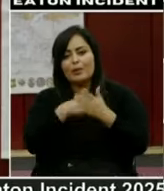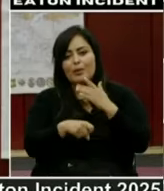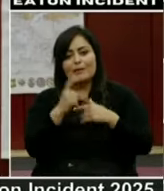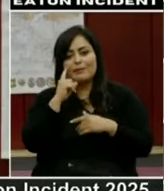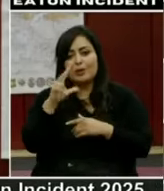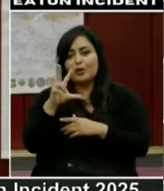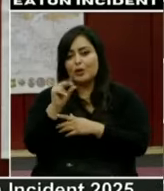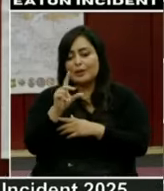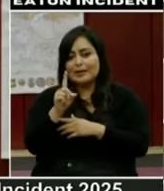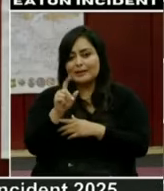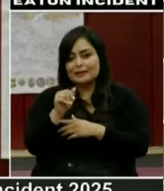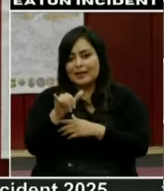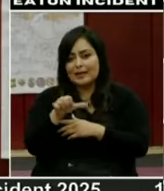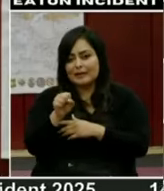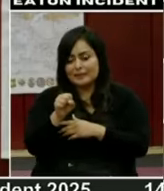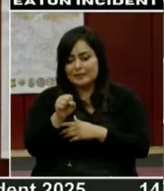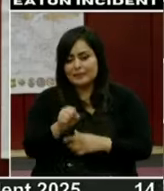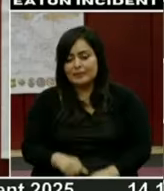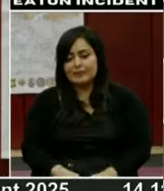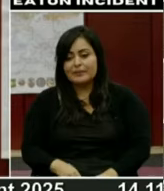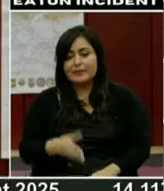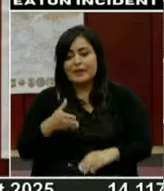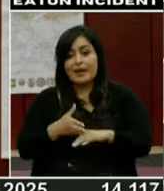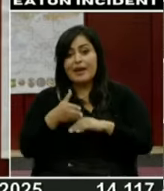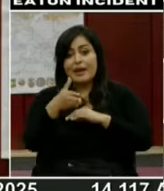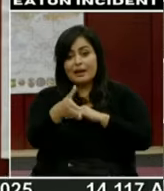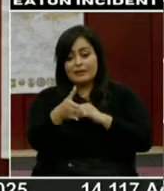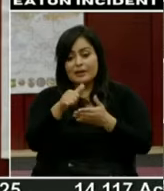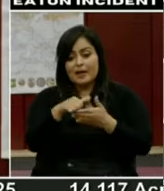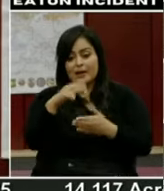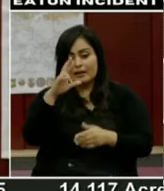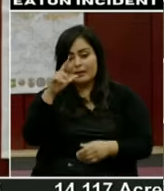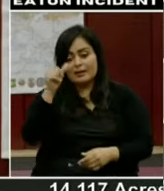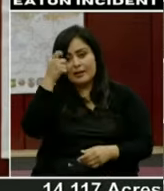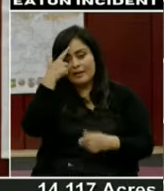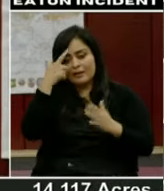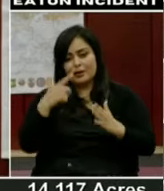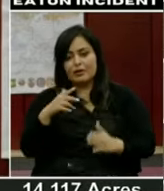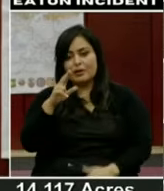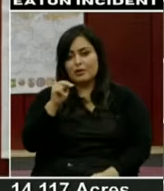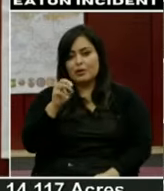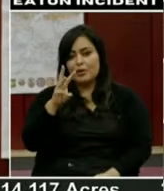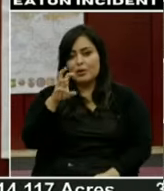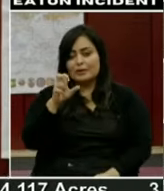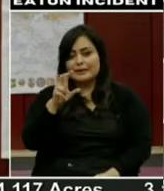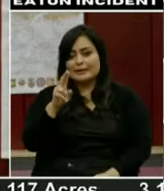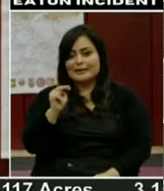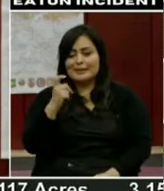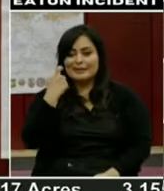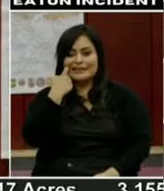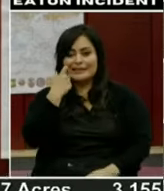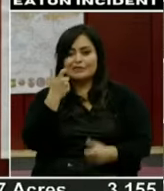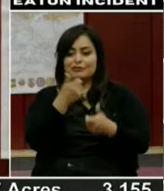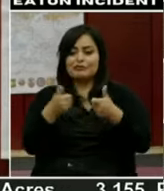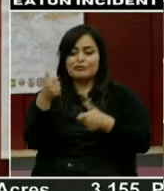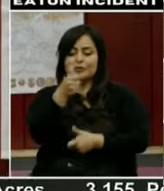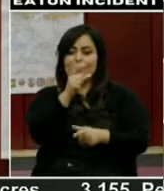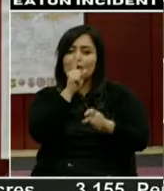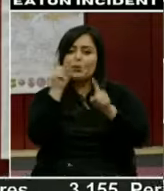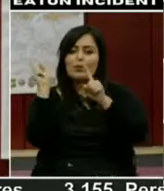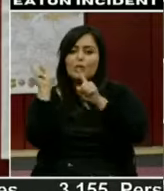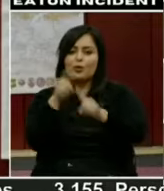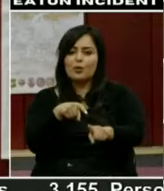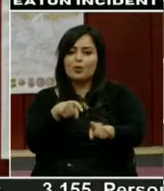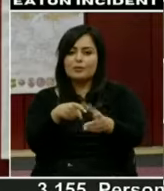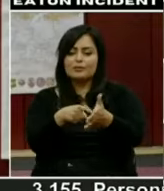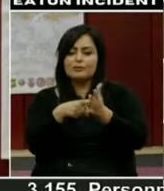following. And then Governor Newsom just issued an executive order having this